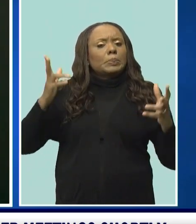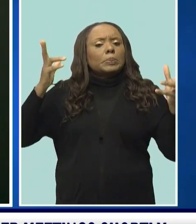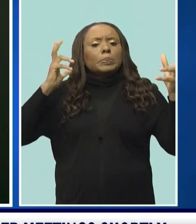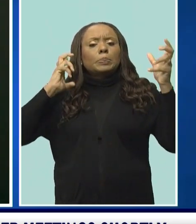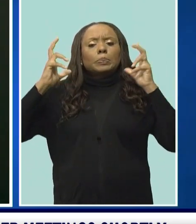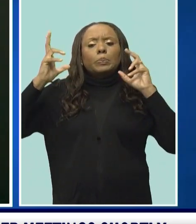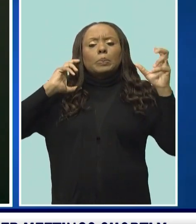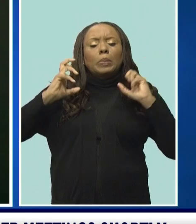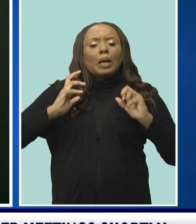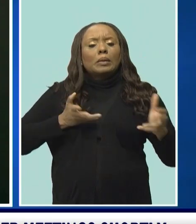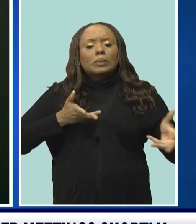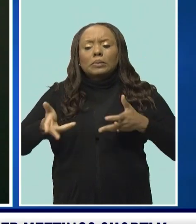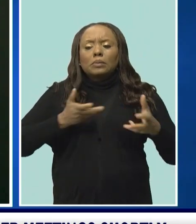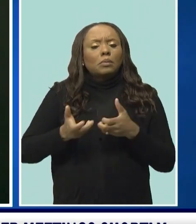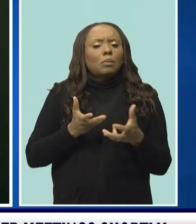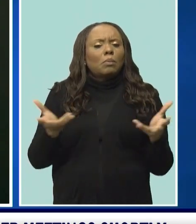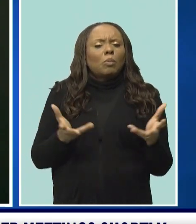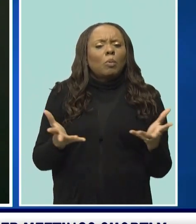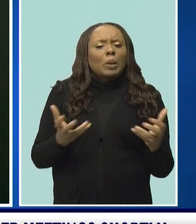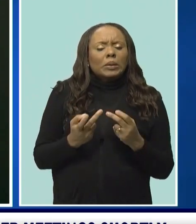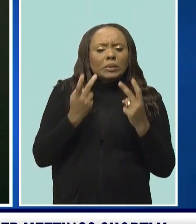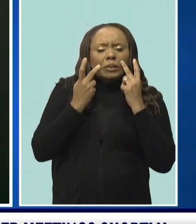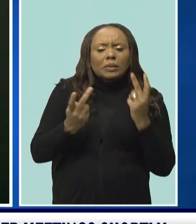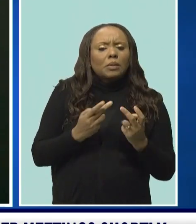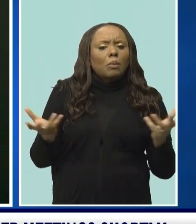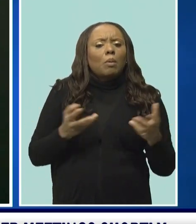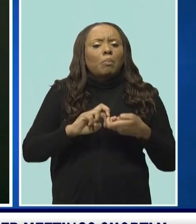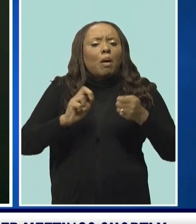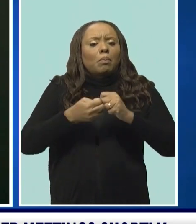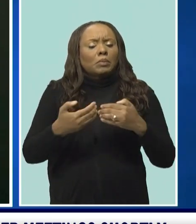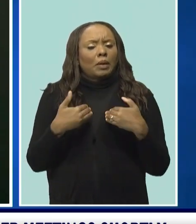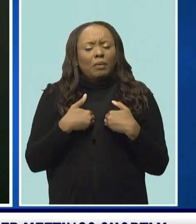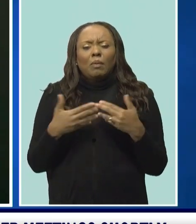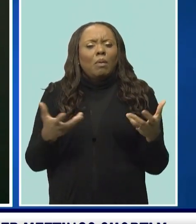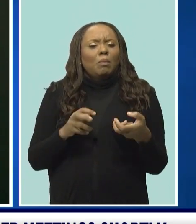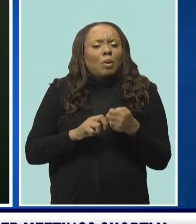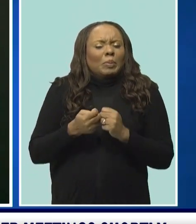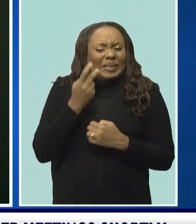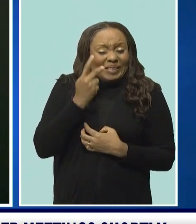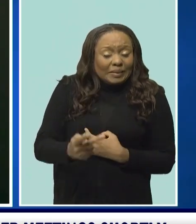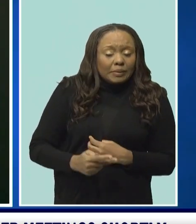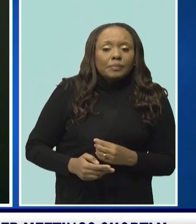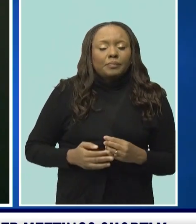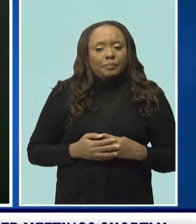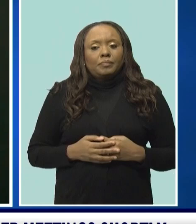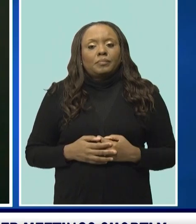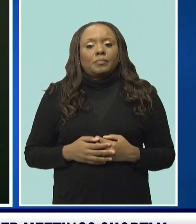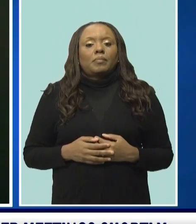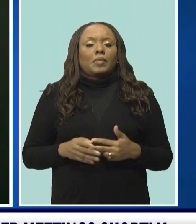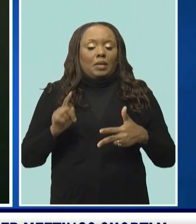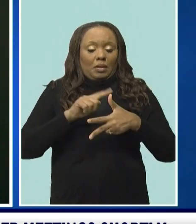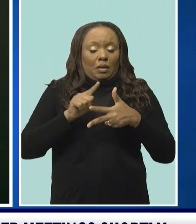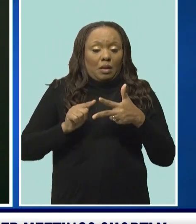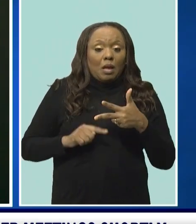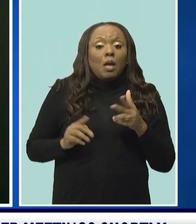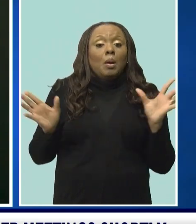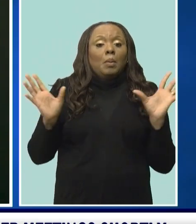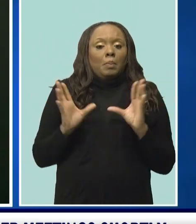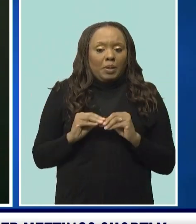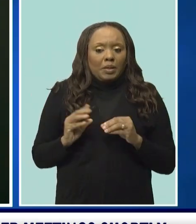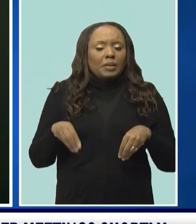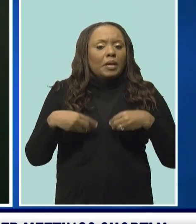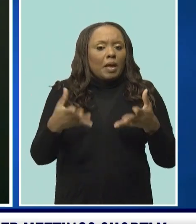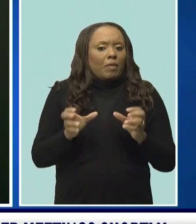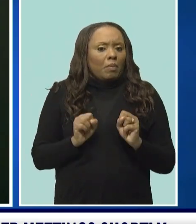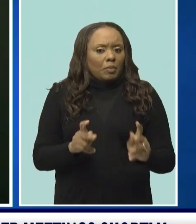with them in terms of what they would like to see, what are some of the issues they have. And the town hall meetings provide one way of doing it. But we also